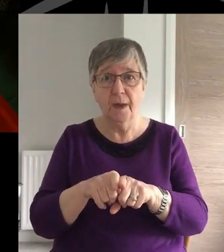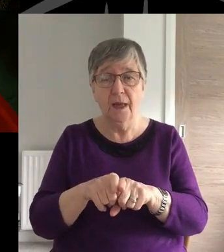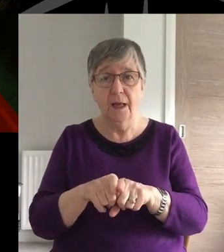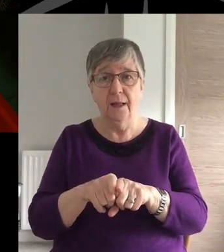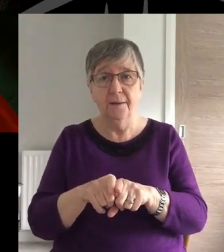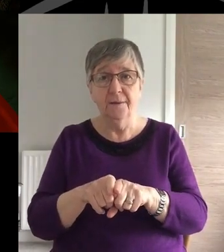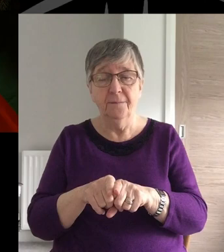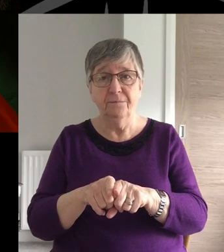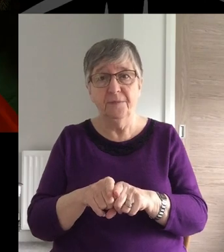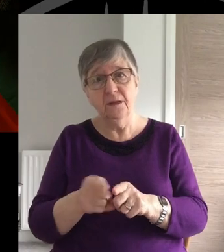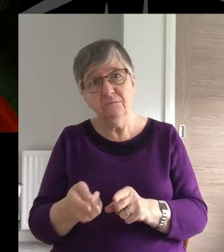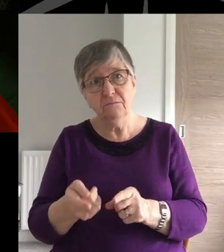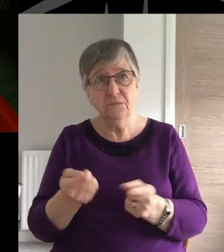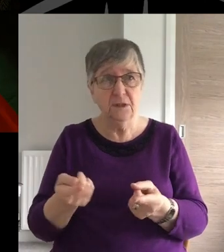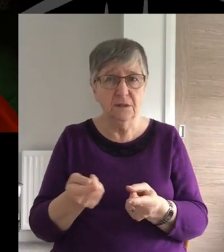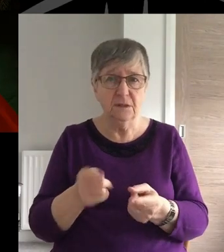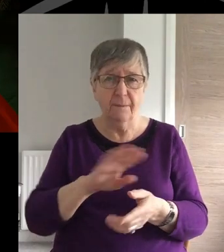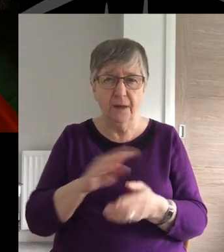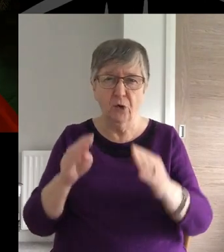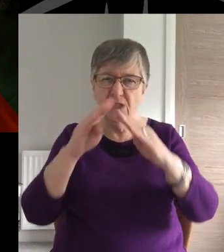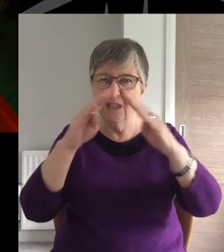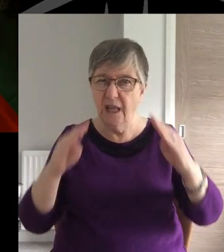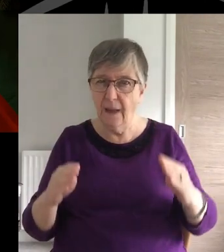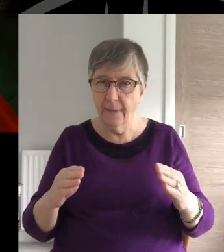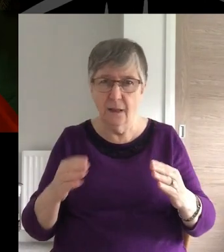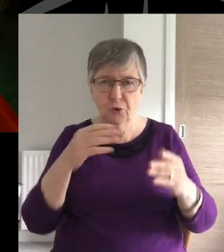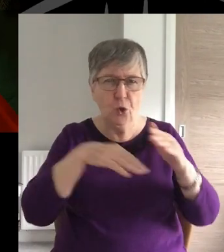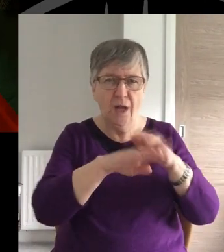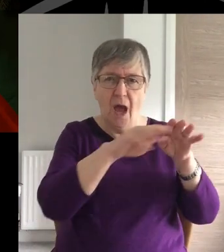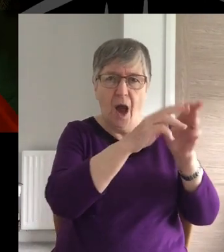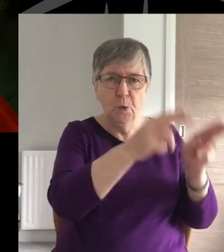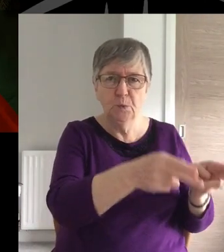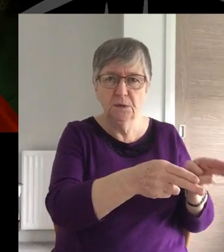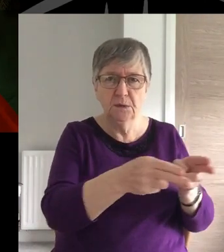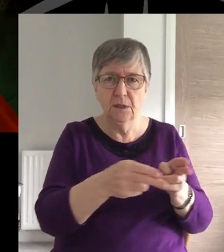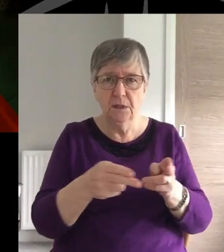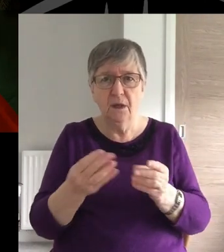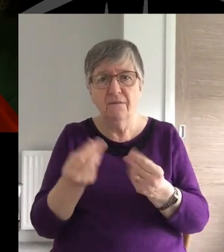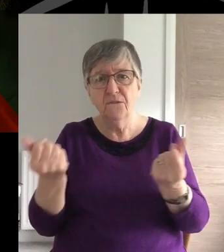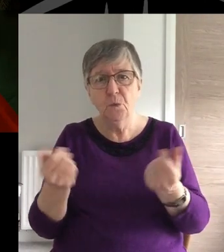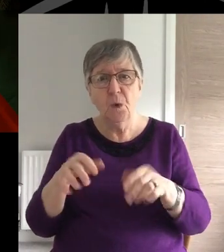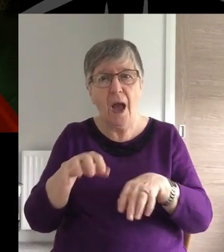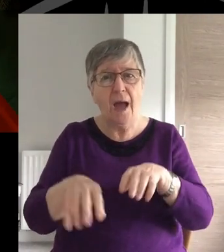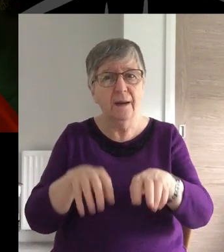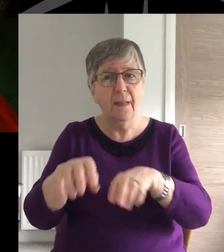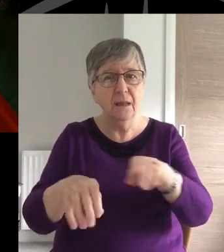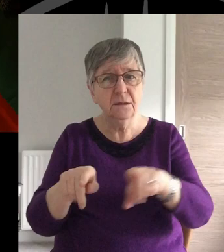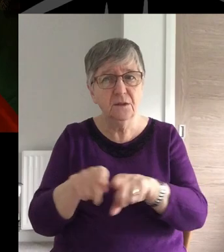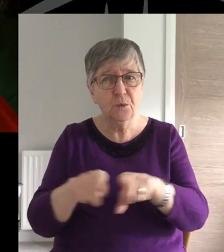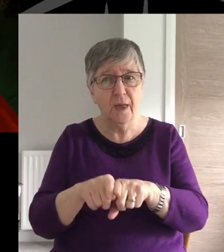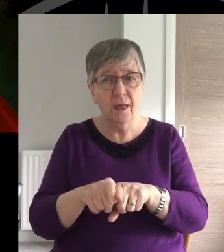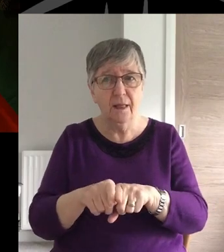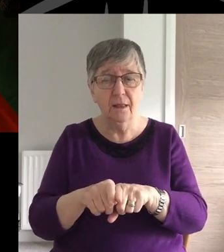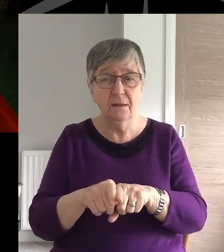And since it's stable or whatever, there's a few animals as well.